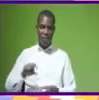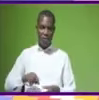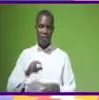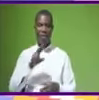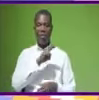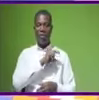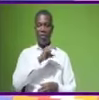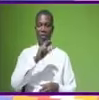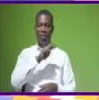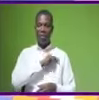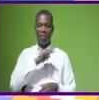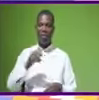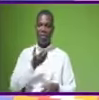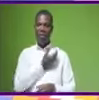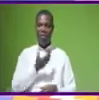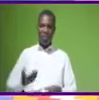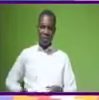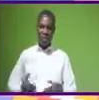gato a